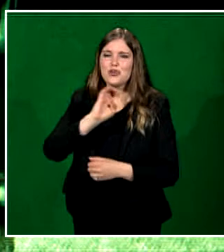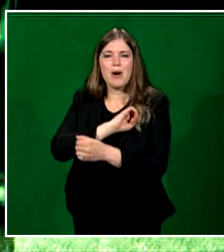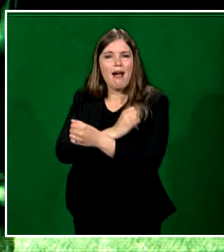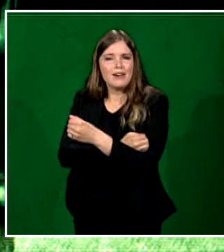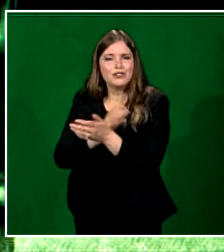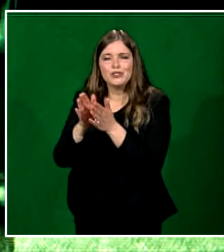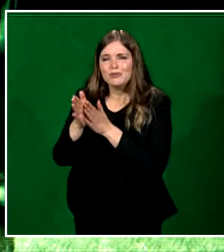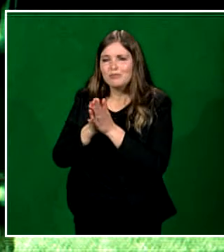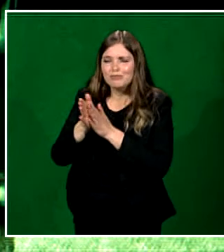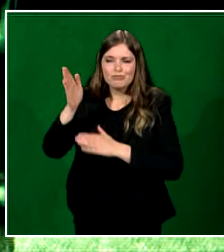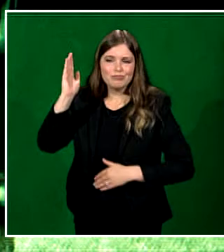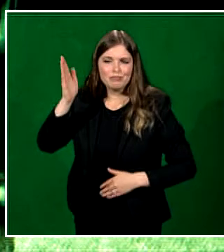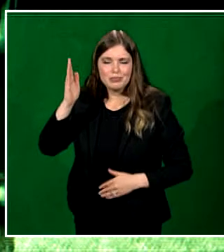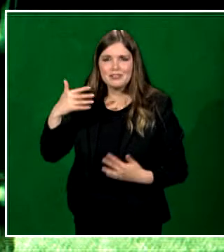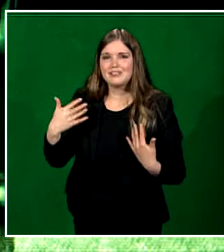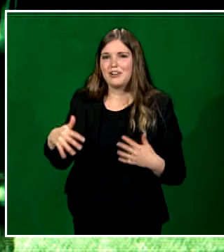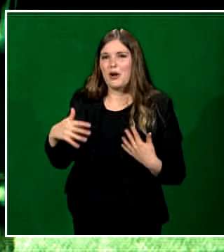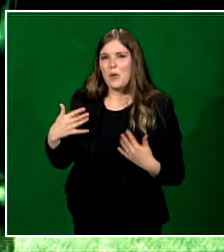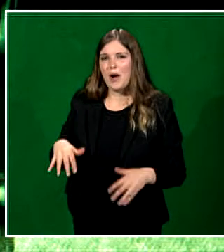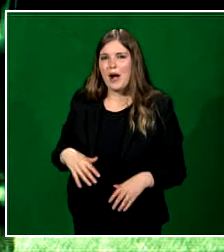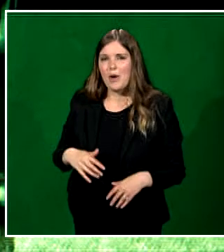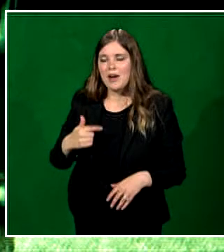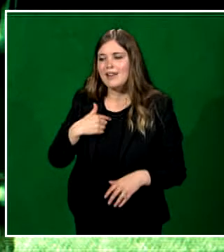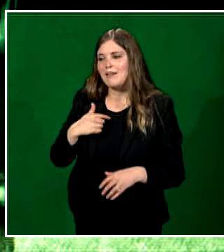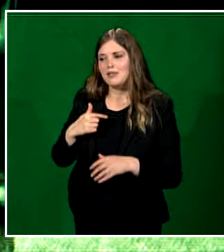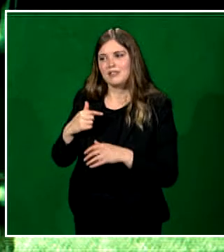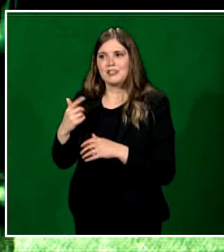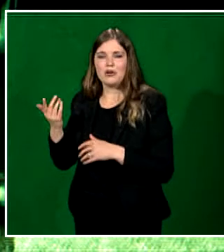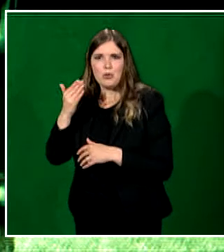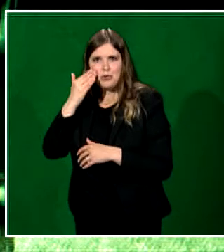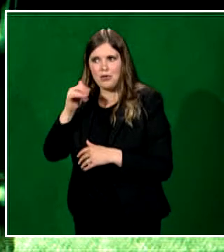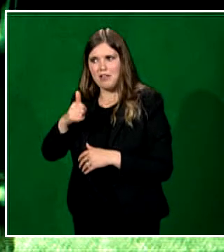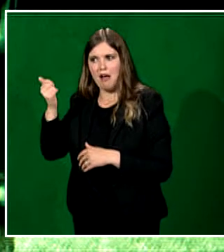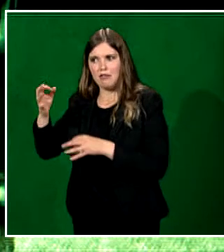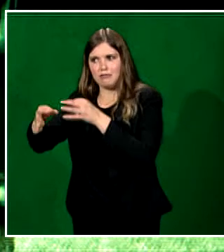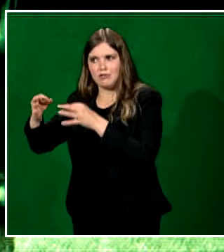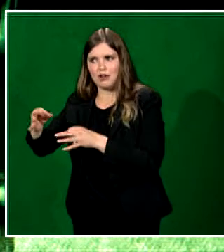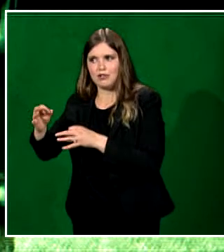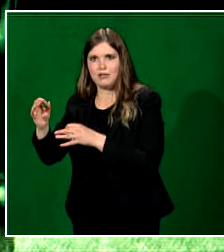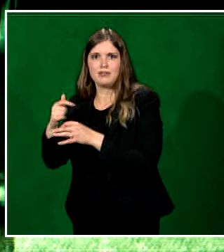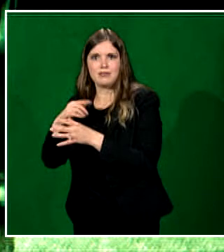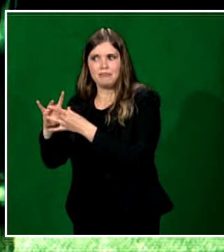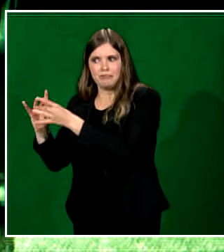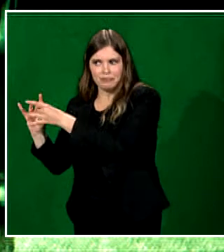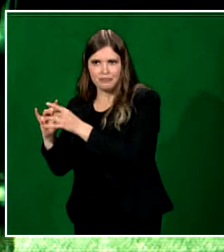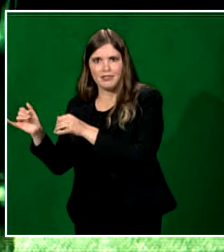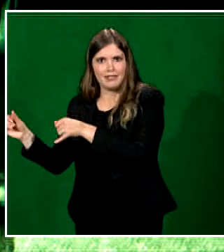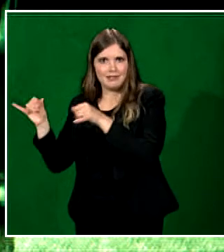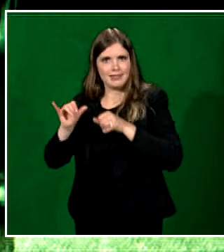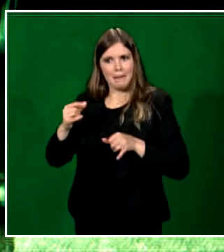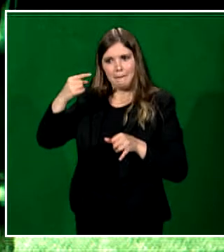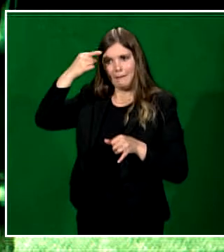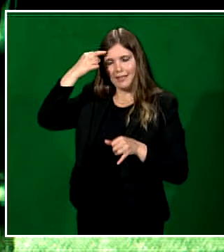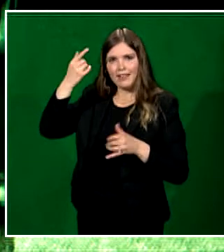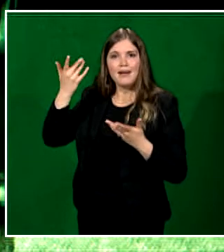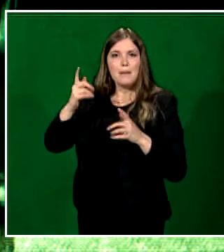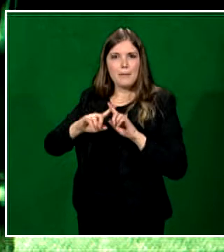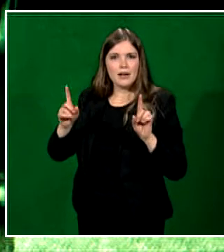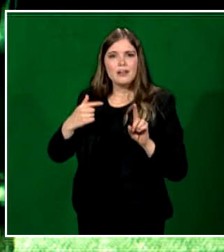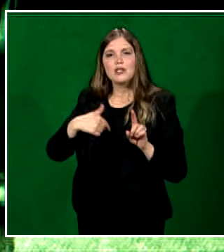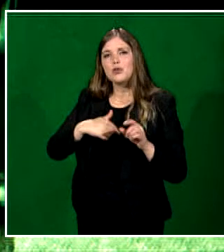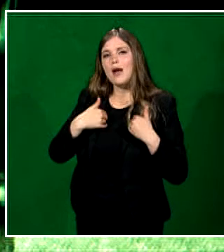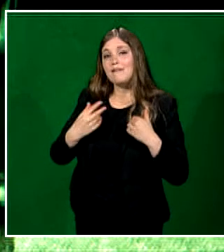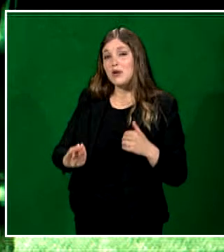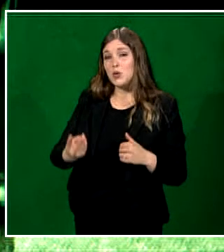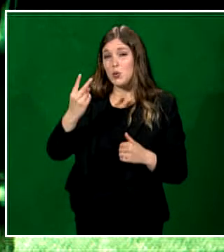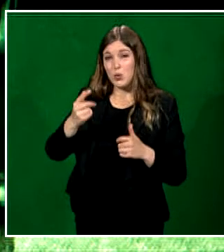for it. And yeah, echoing what other people have said, you're trying to tackle a big problem. In fact, you're trying to tackle two big problems at